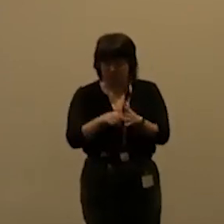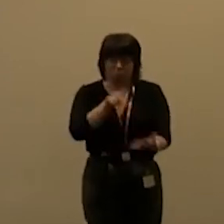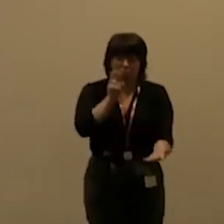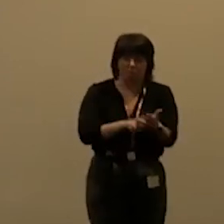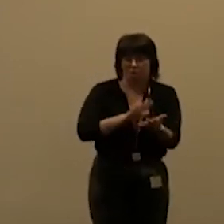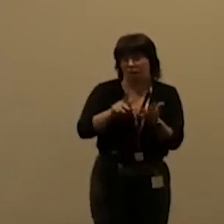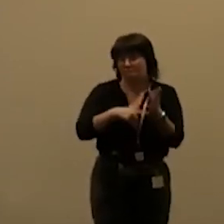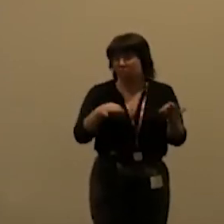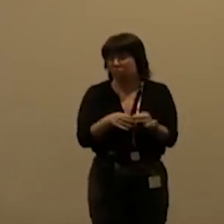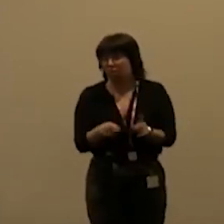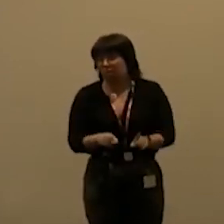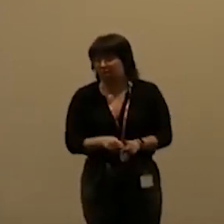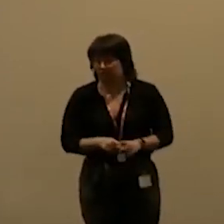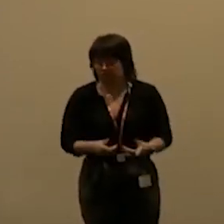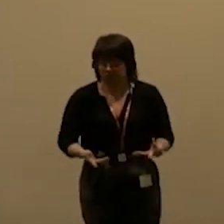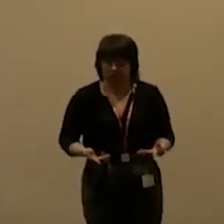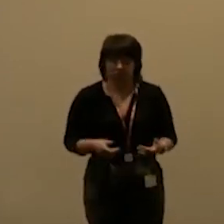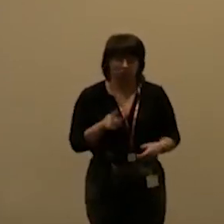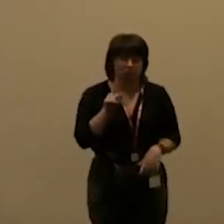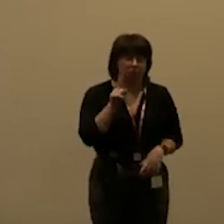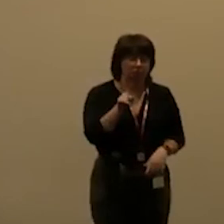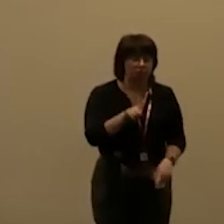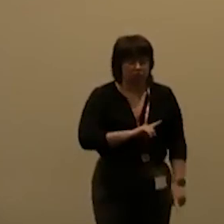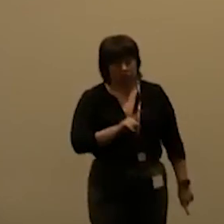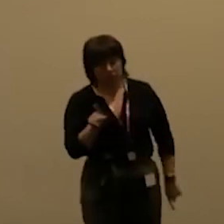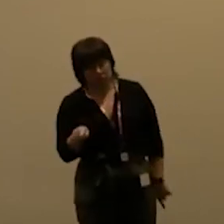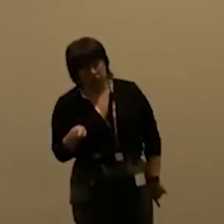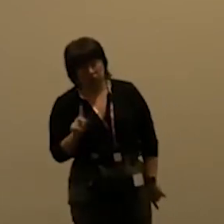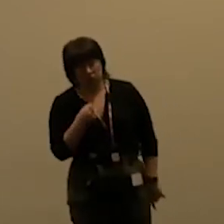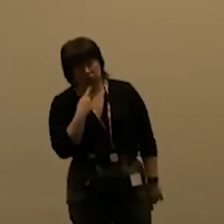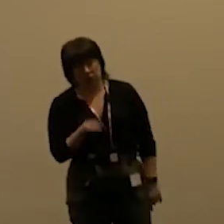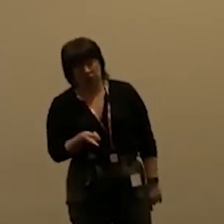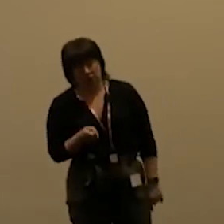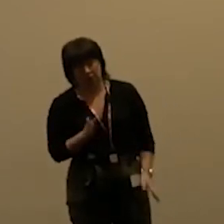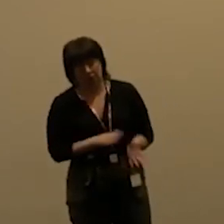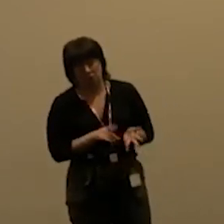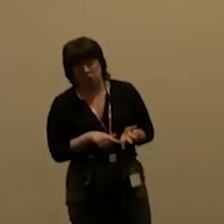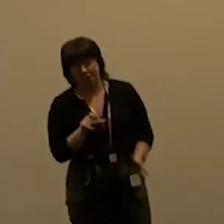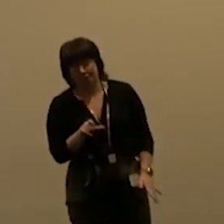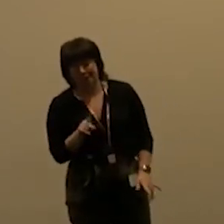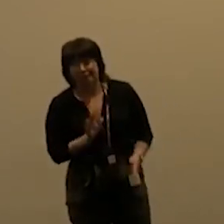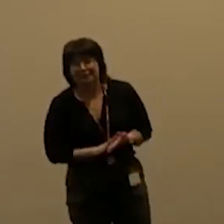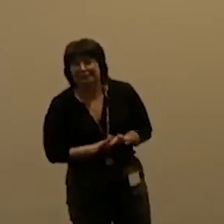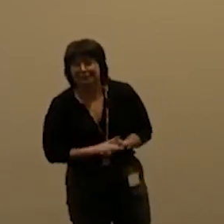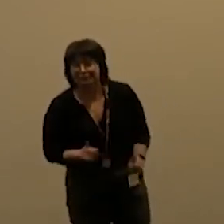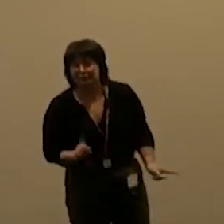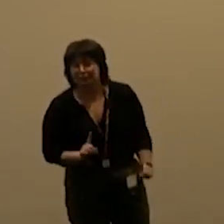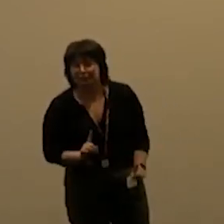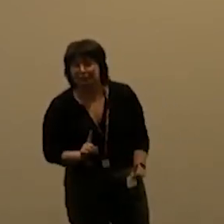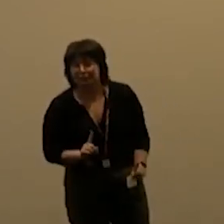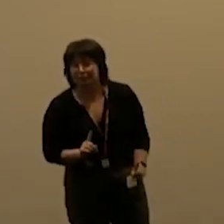the GitHub. as Of well. course, yeah. As well, yeah. Just one thing, you mentioned MOC. What does That- that stand